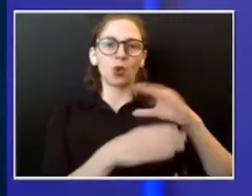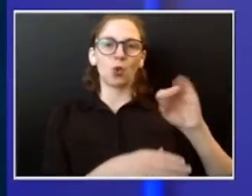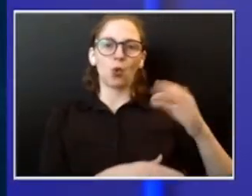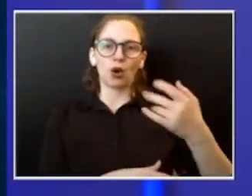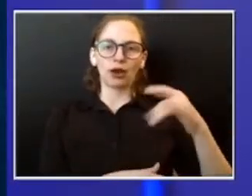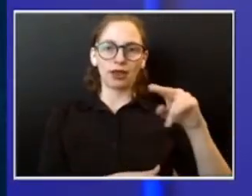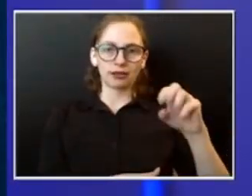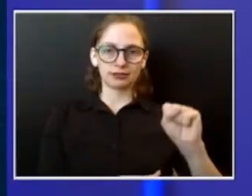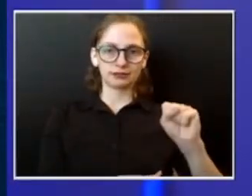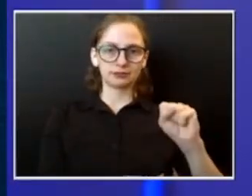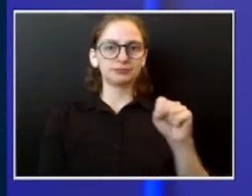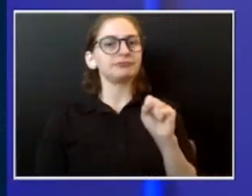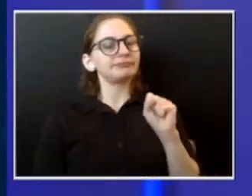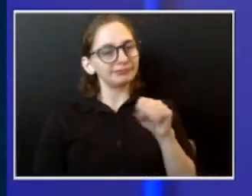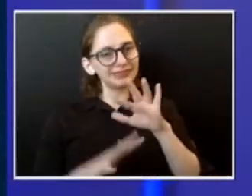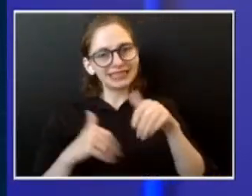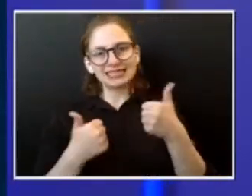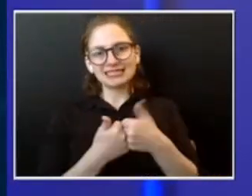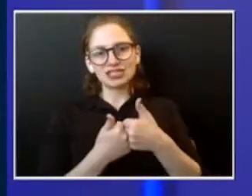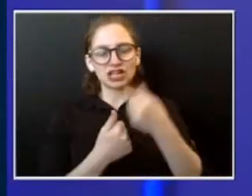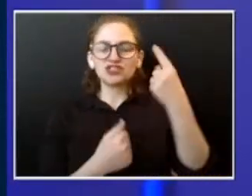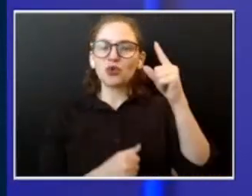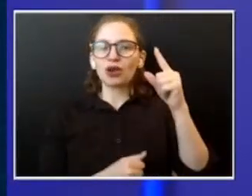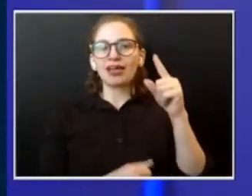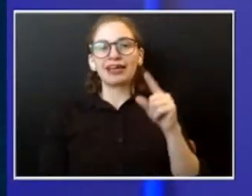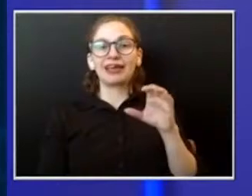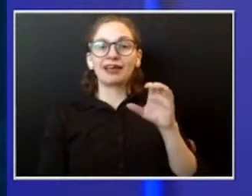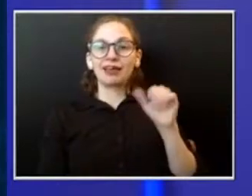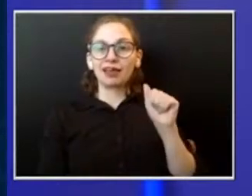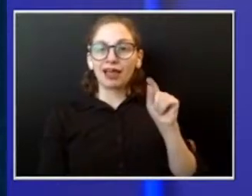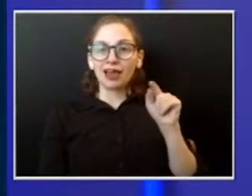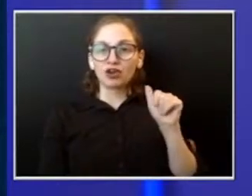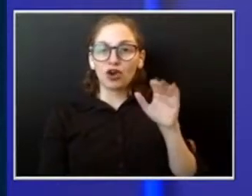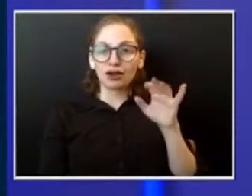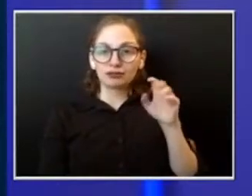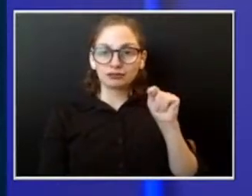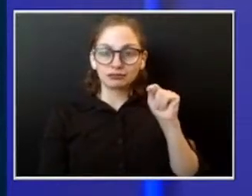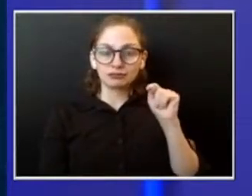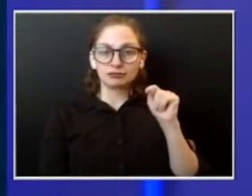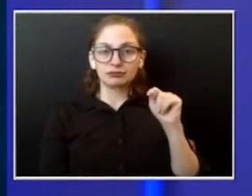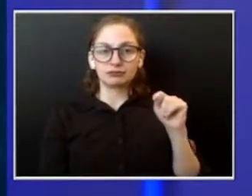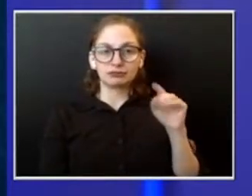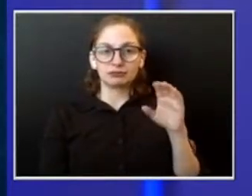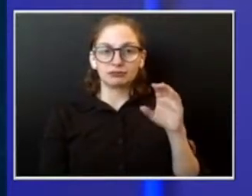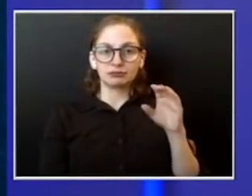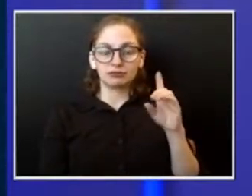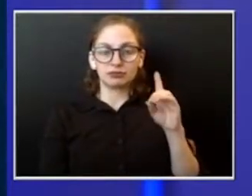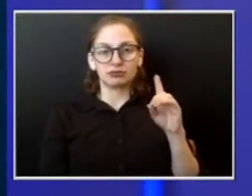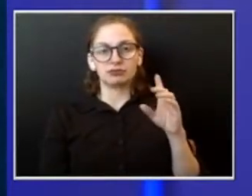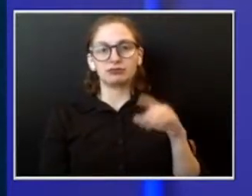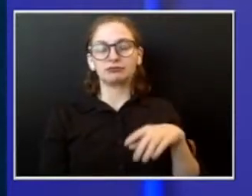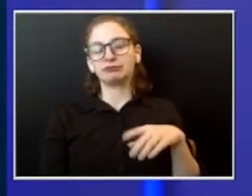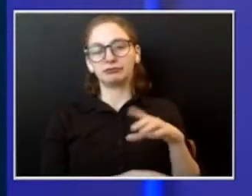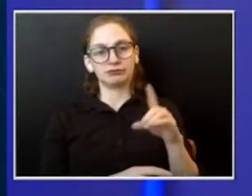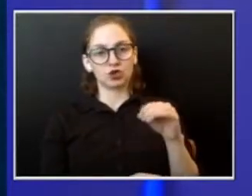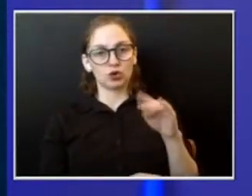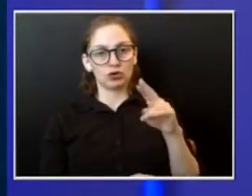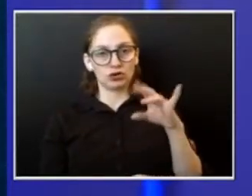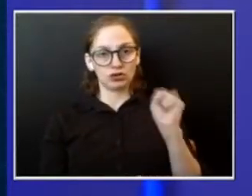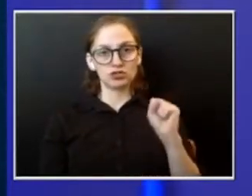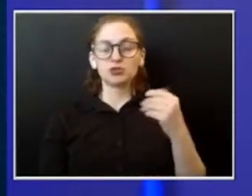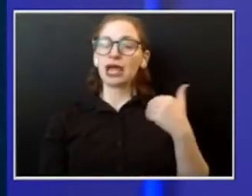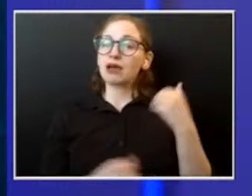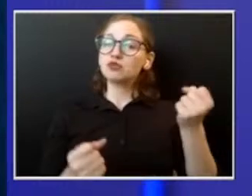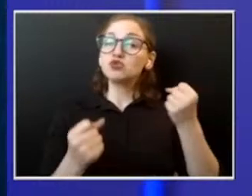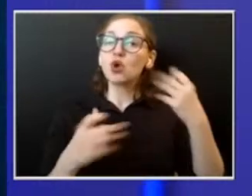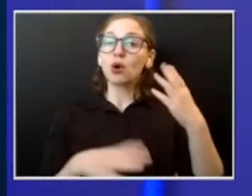allocation system for cadaveric donors because there's 120,000 people on all the lists and only about 40,000 transplants, so there's a shortage.